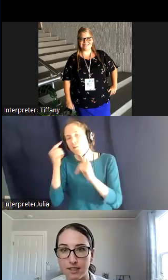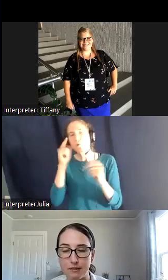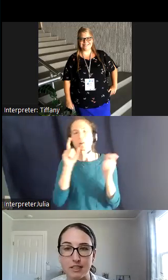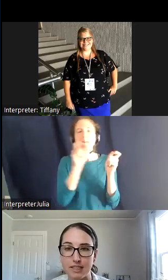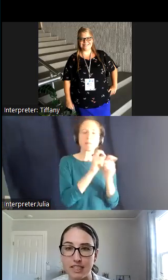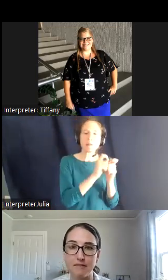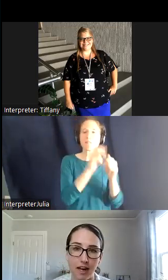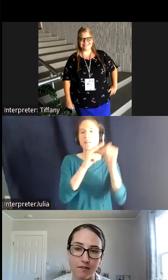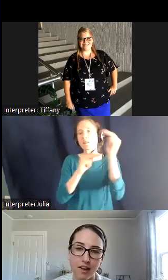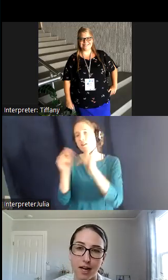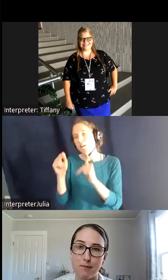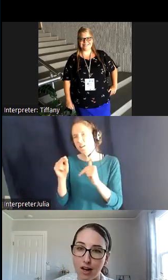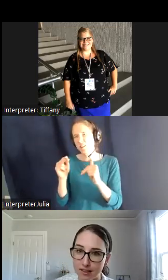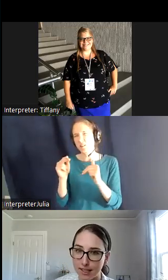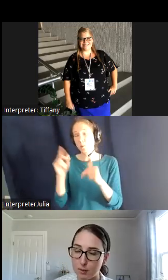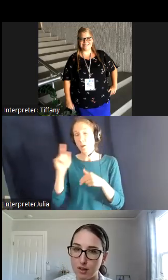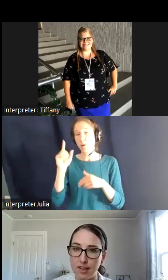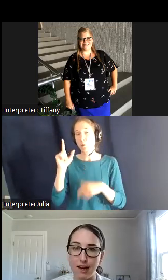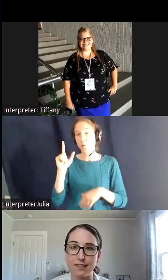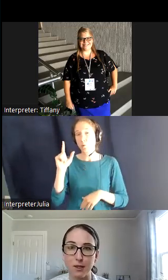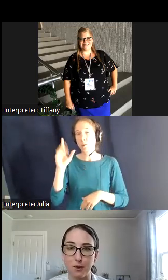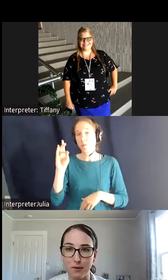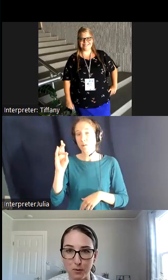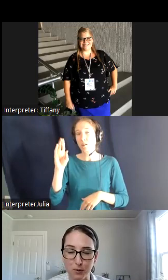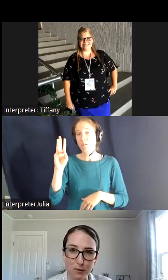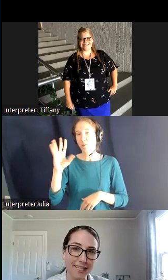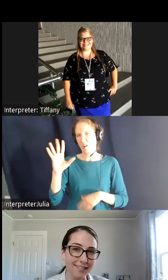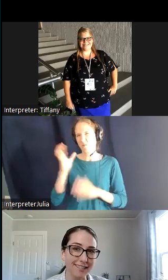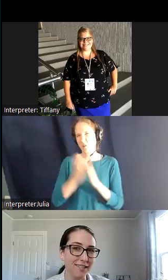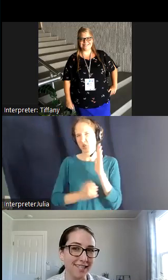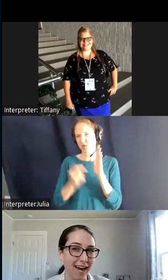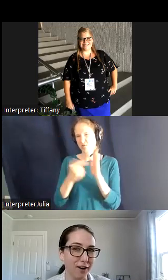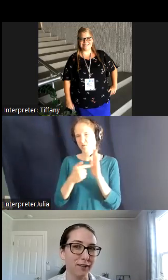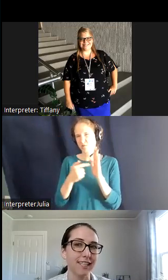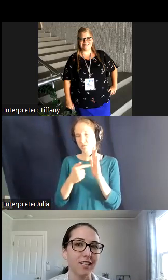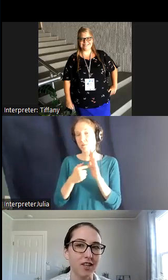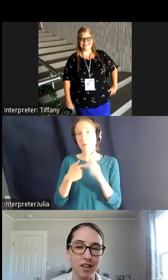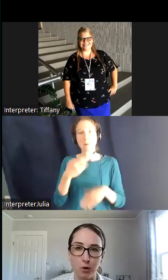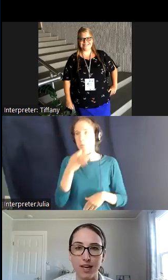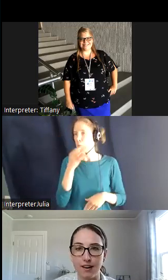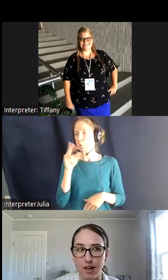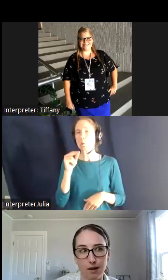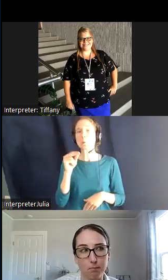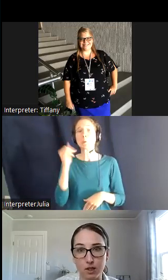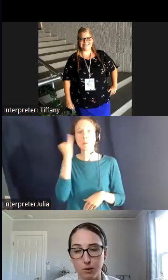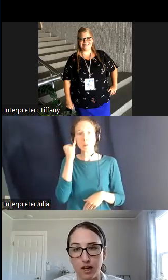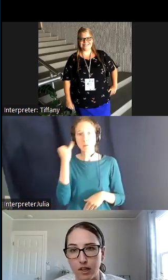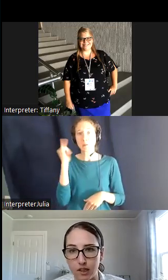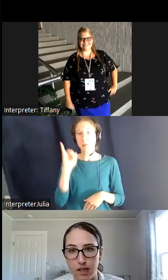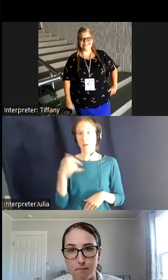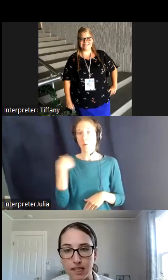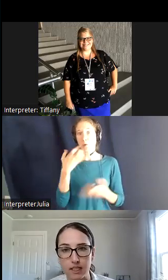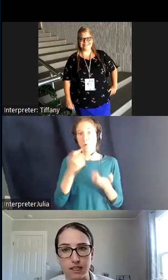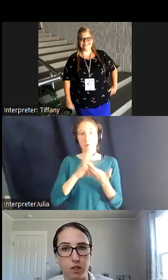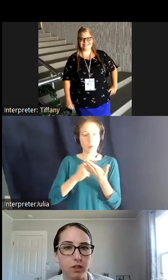in 2765. I'm not the expert on that. And so if we need to dive into that conversation, we have multiple